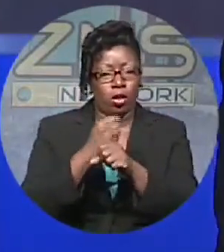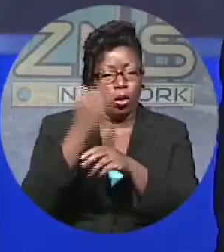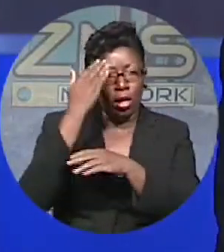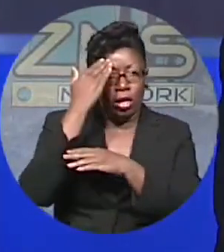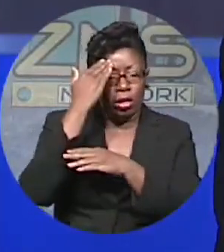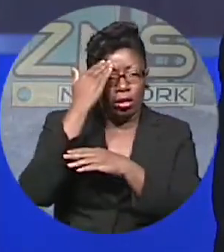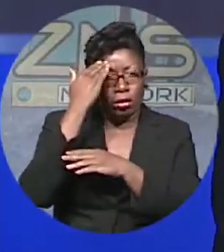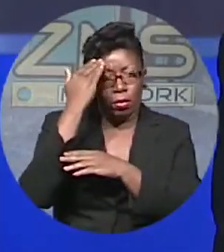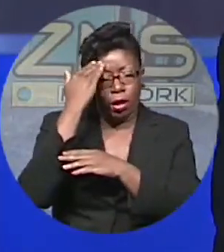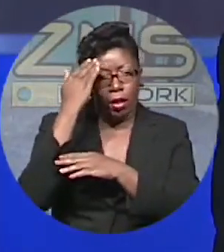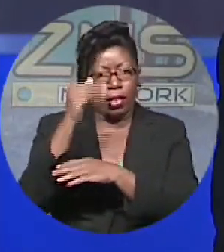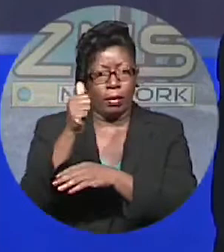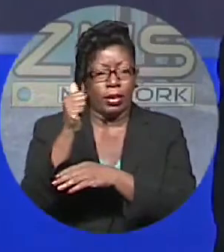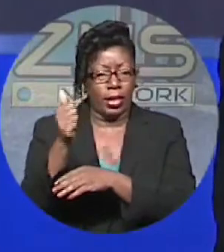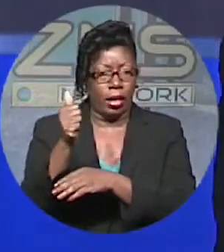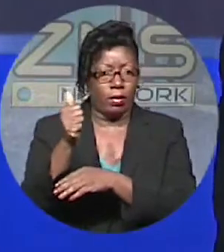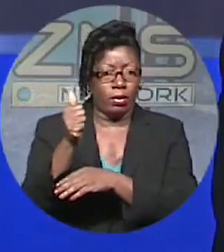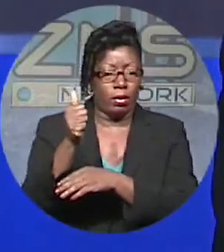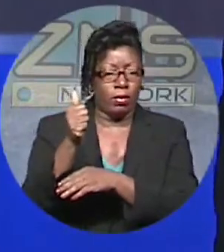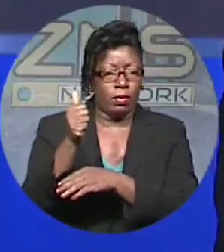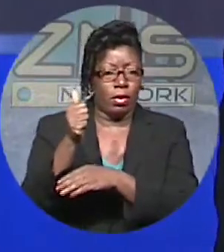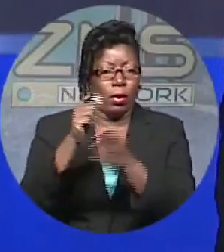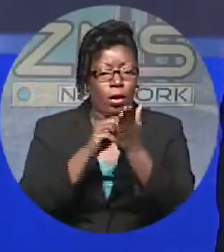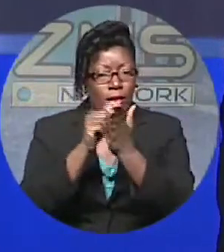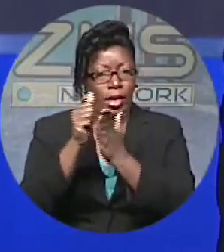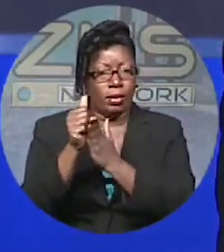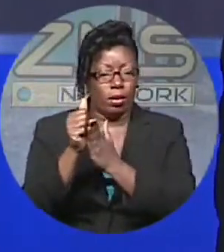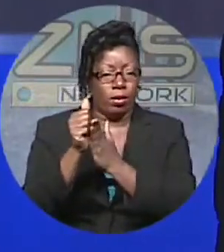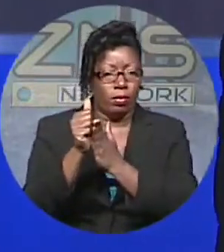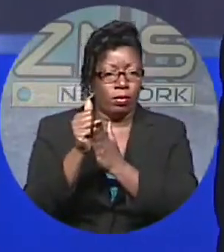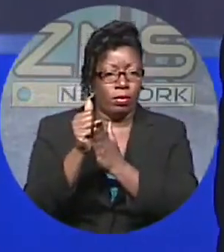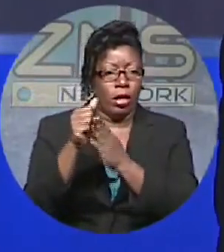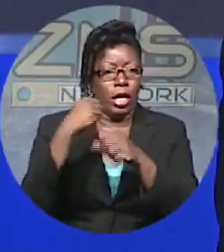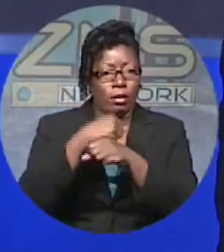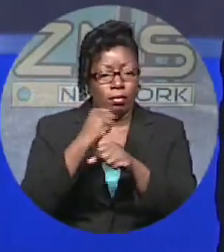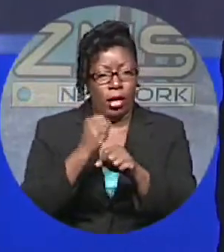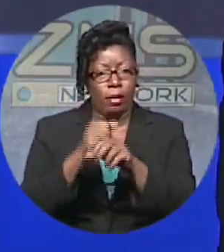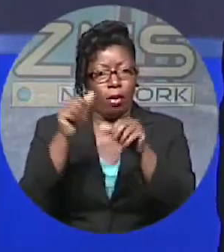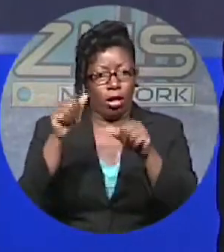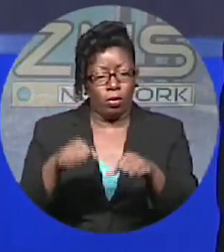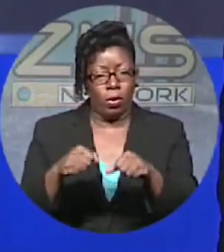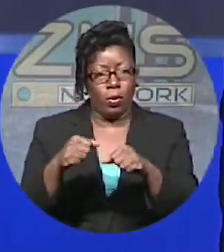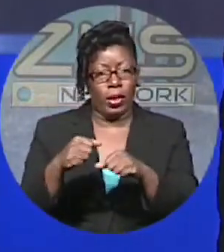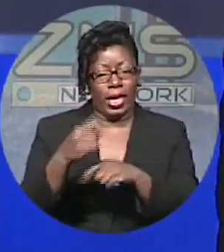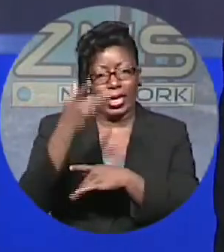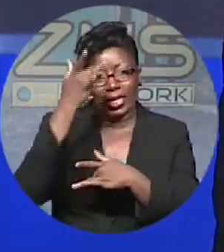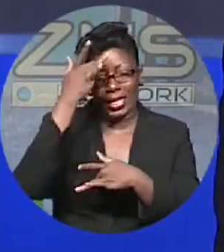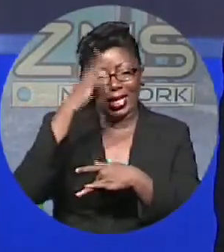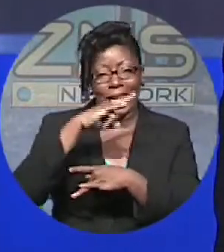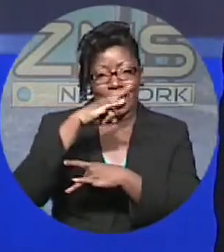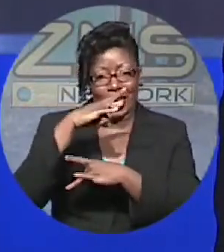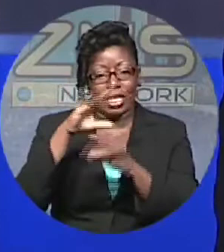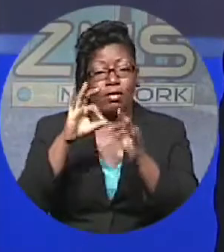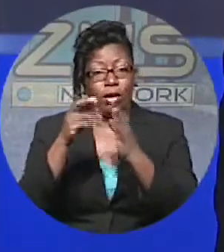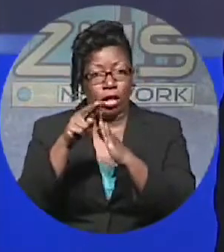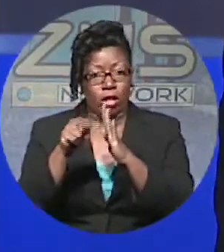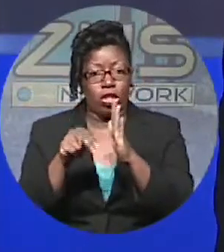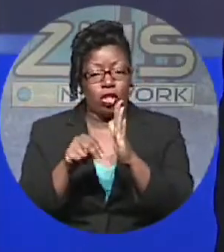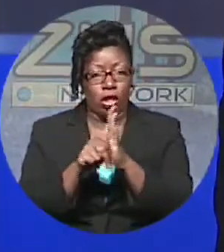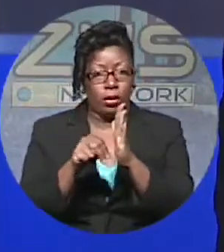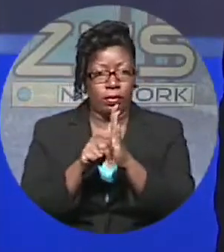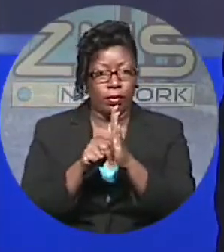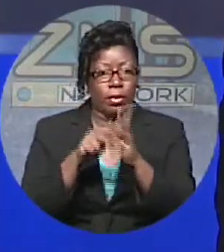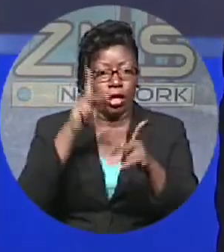disorder diagnosis, particularly in children. It's all being made possible through a partnership with the Sick Kids Foundation, the Public Hospitals Authority,